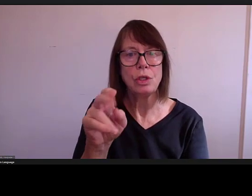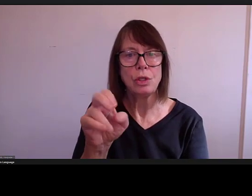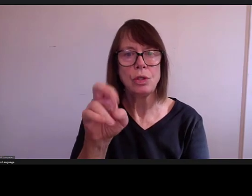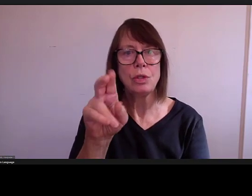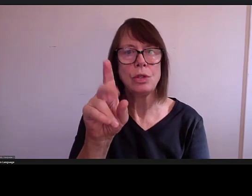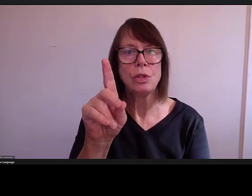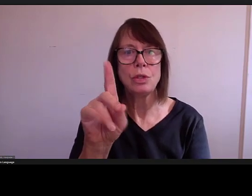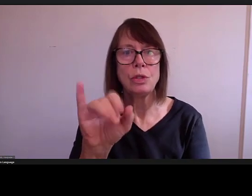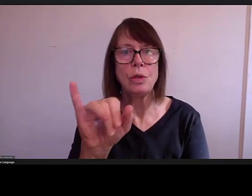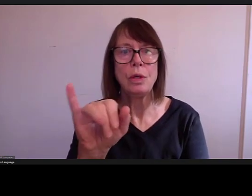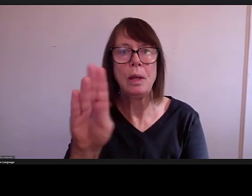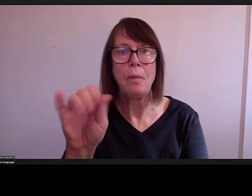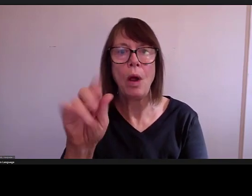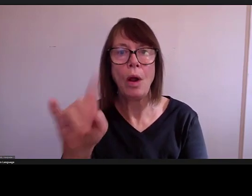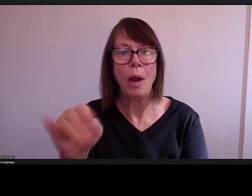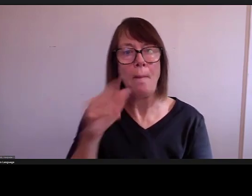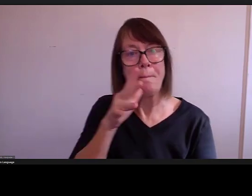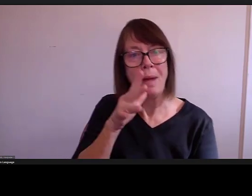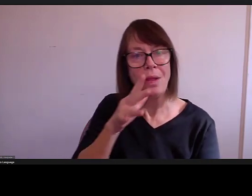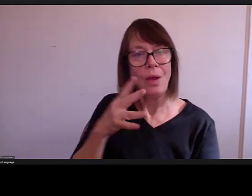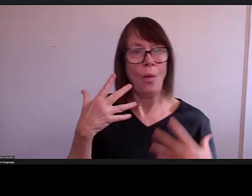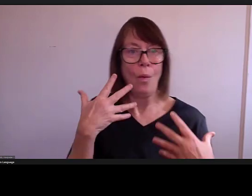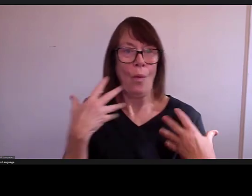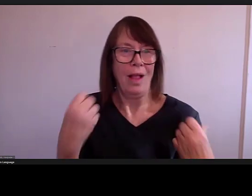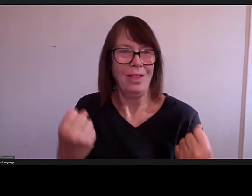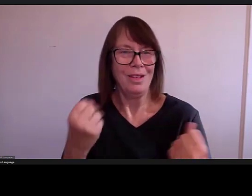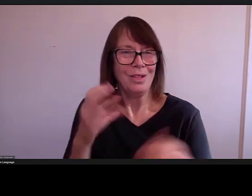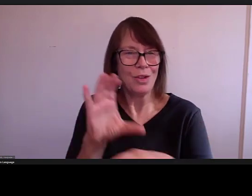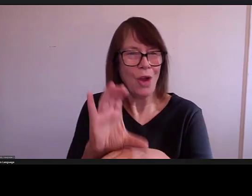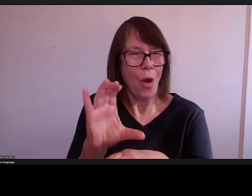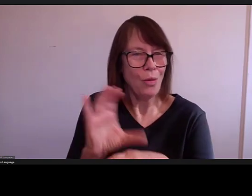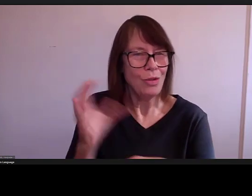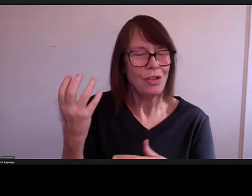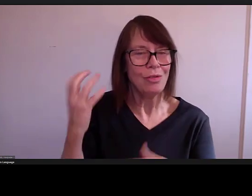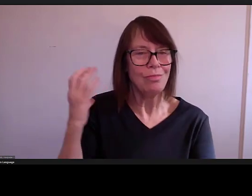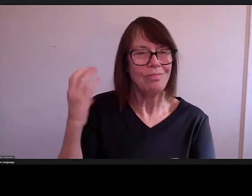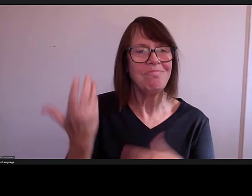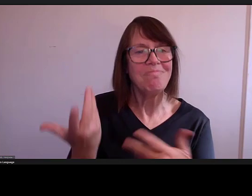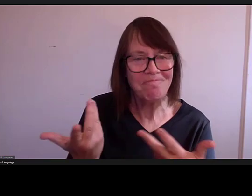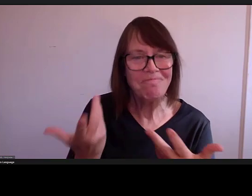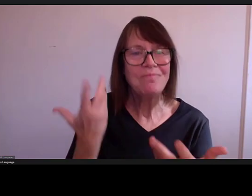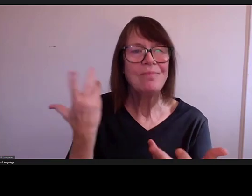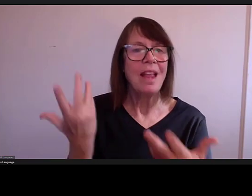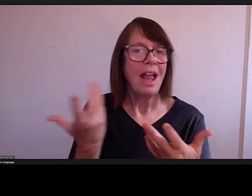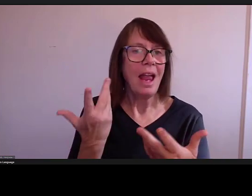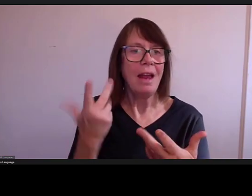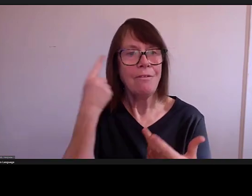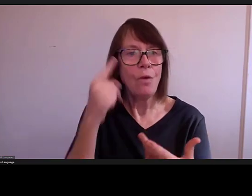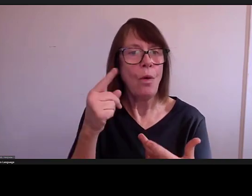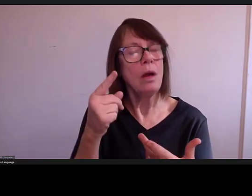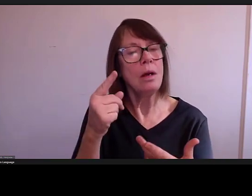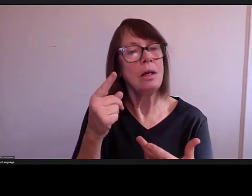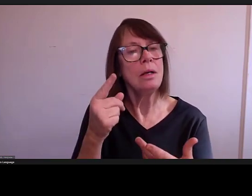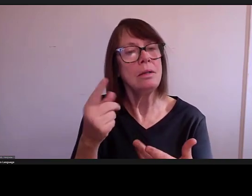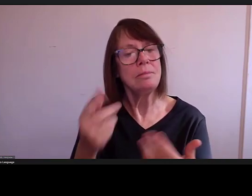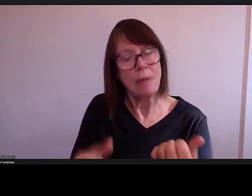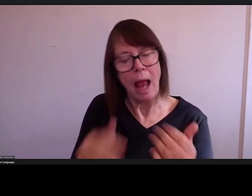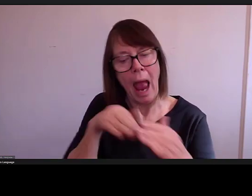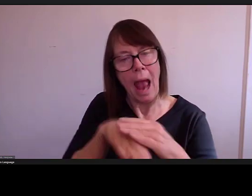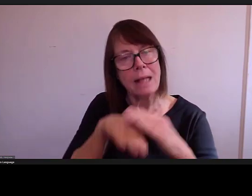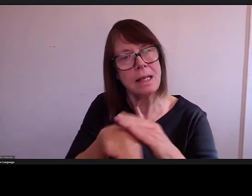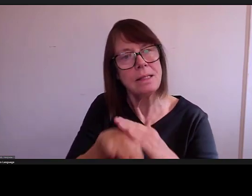and small business coach, an expert in barriers to access to healthcare for minorities and women with